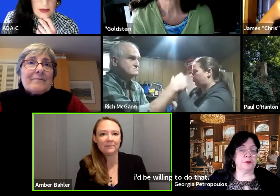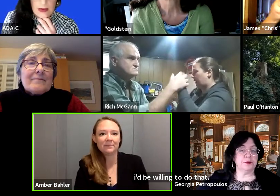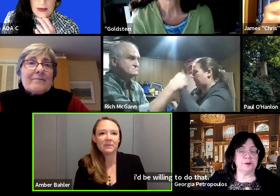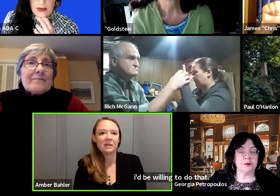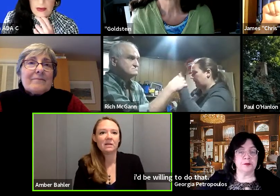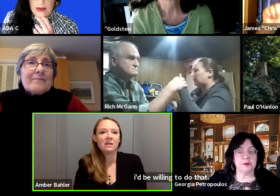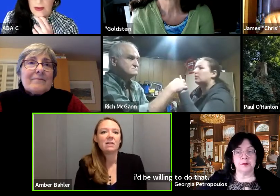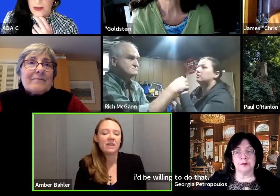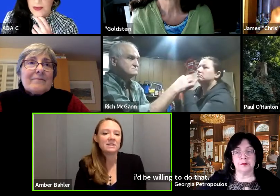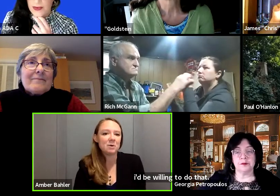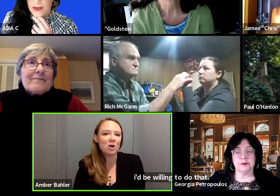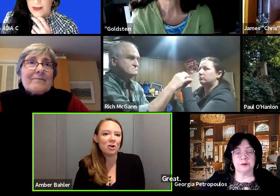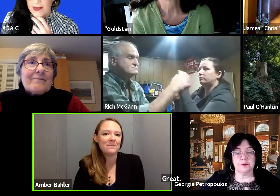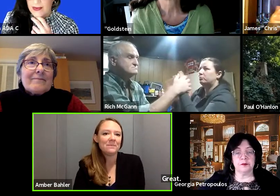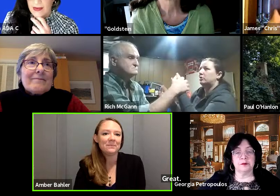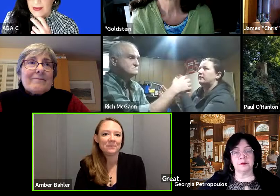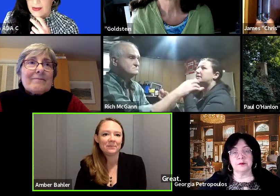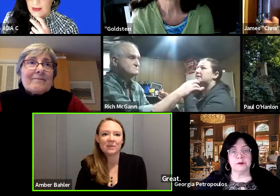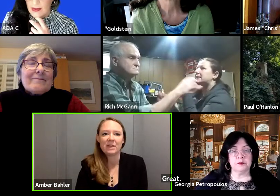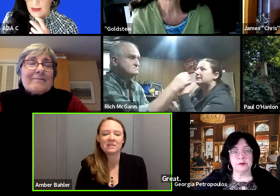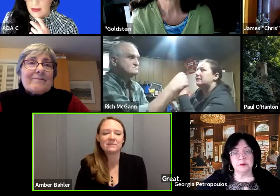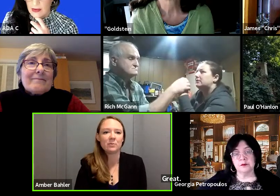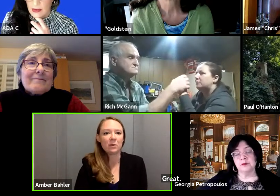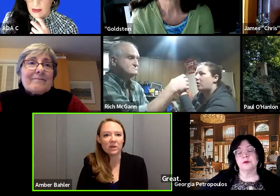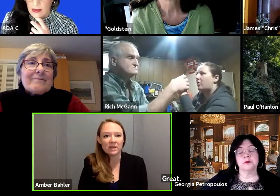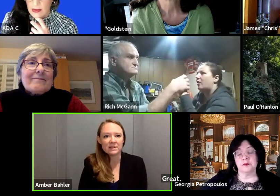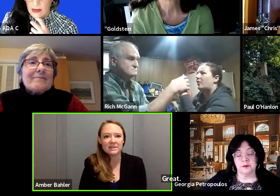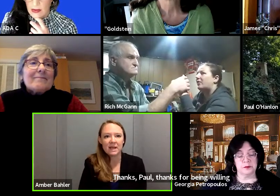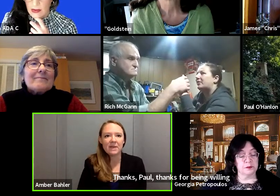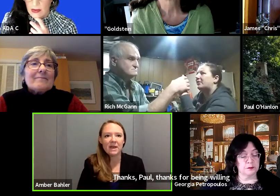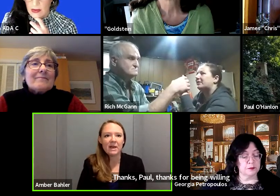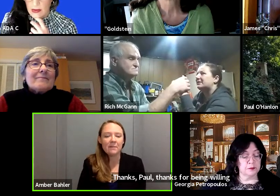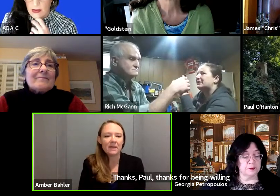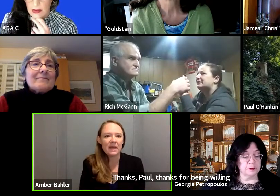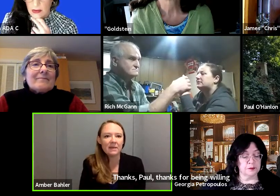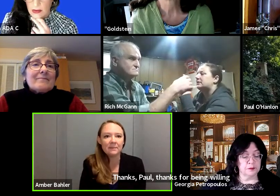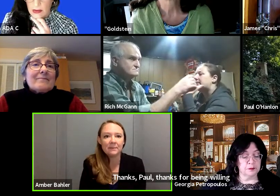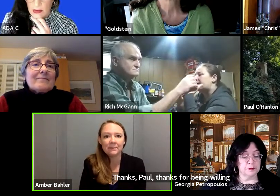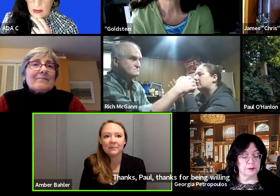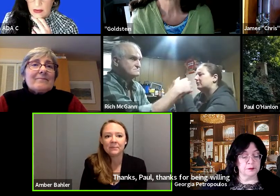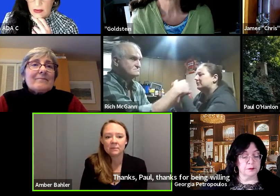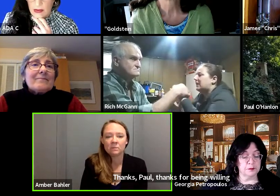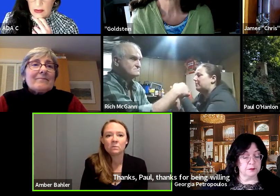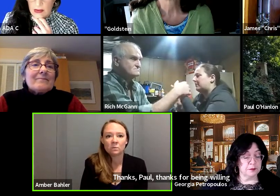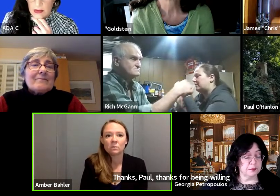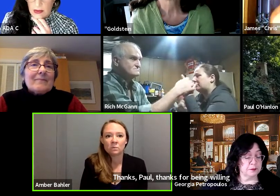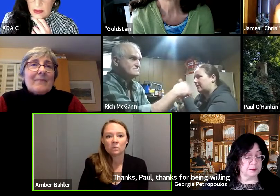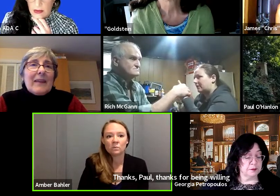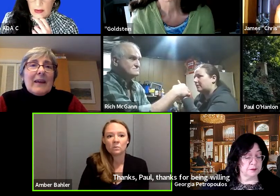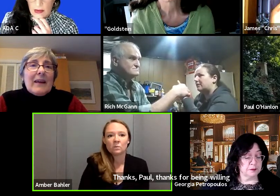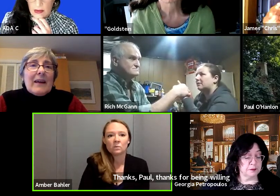Great. Thanks, Paul. Thanks for being willing to type that up again.